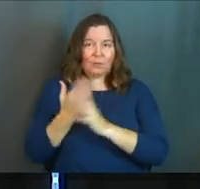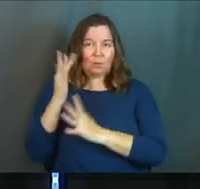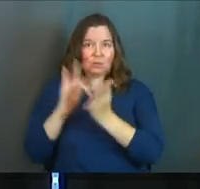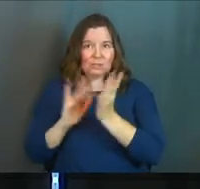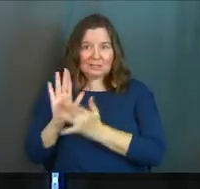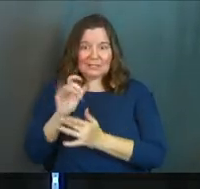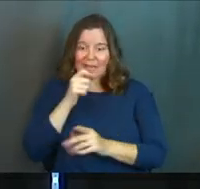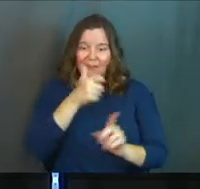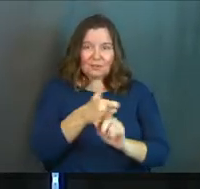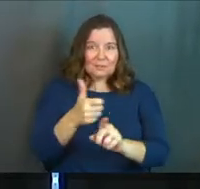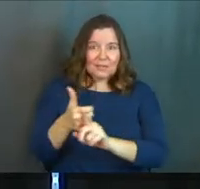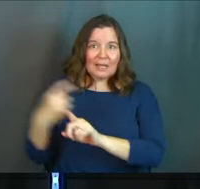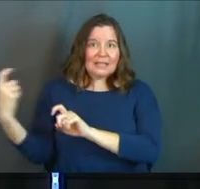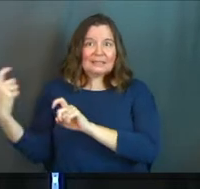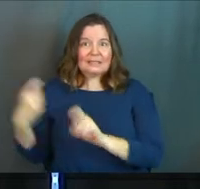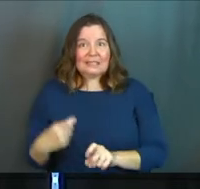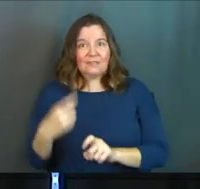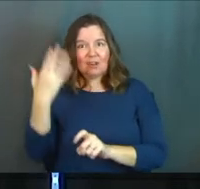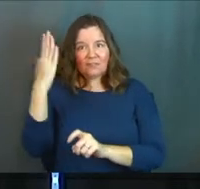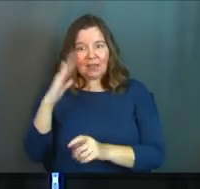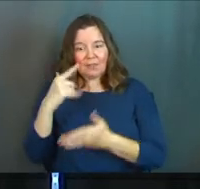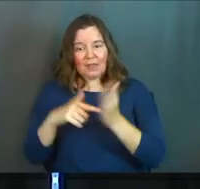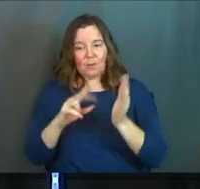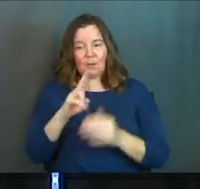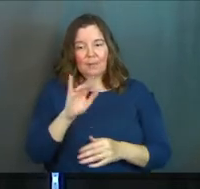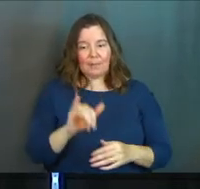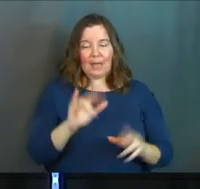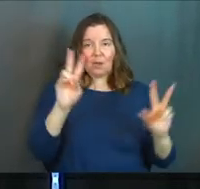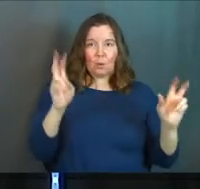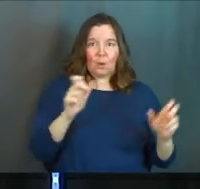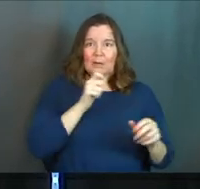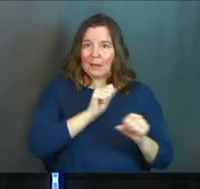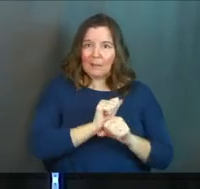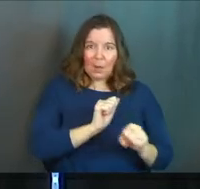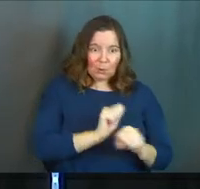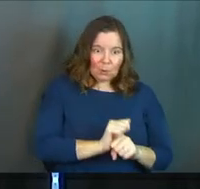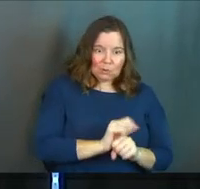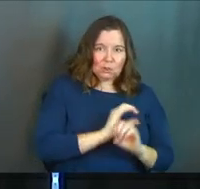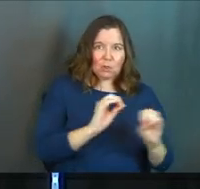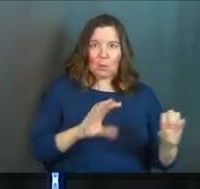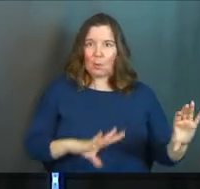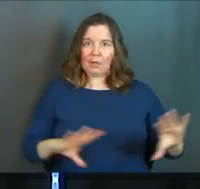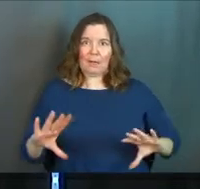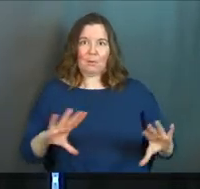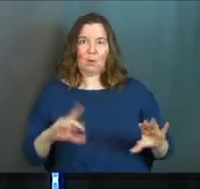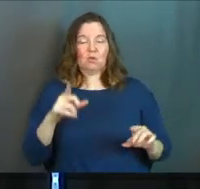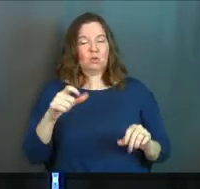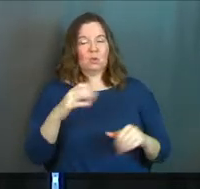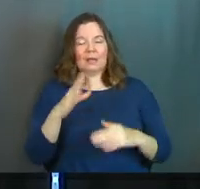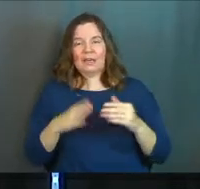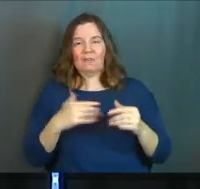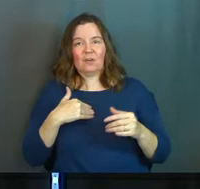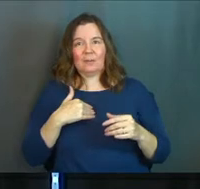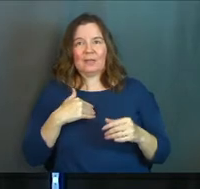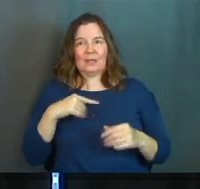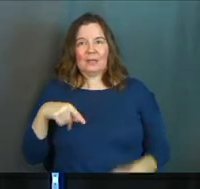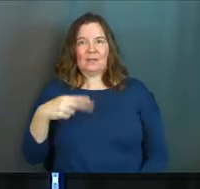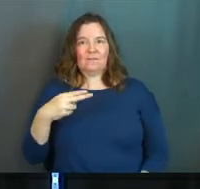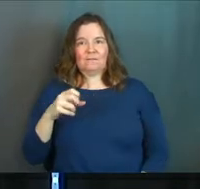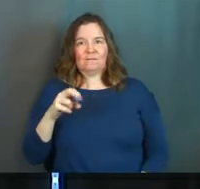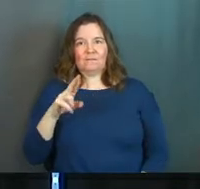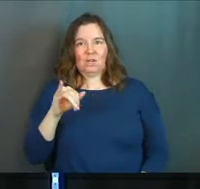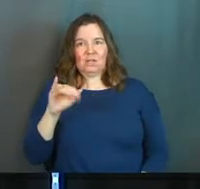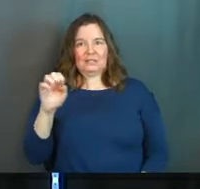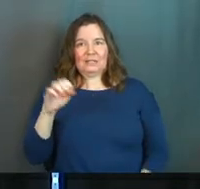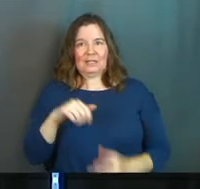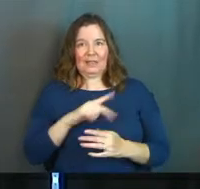is not from yourselves. It is the gift of God. That's what Benny quoted, not by works so that nobody can boast. You can never be a Pharisee in the kingdom